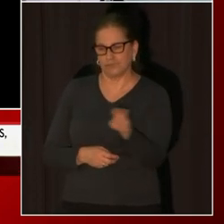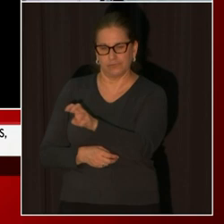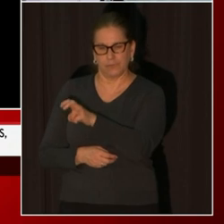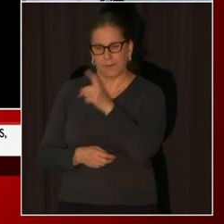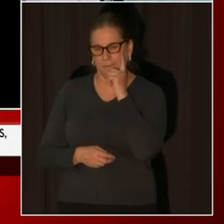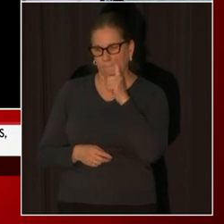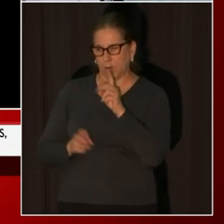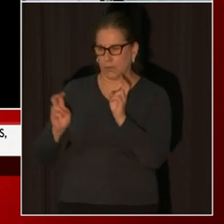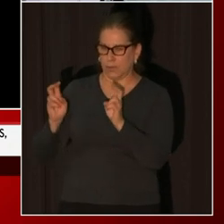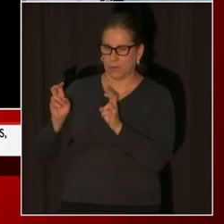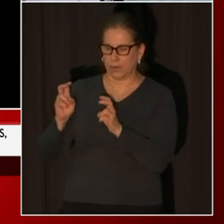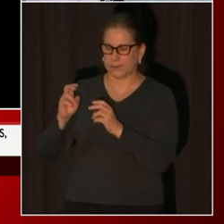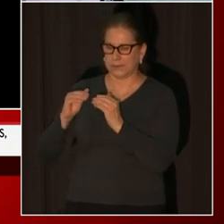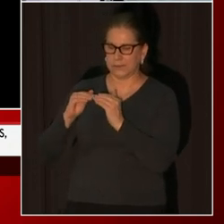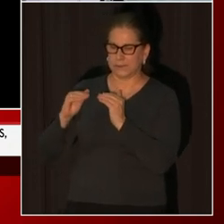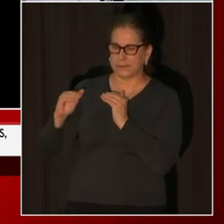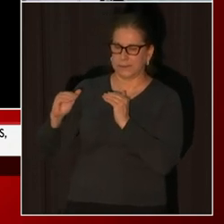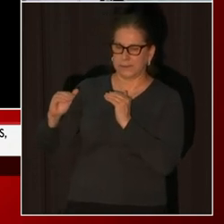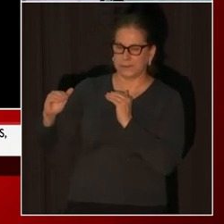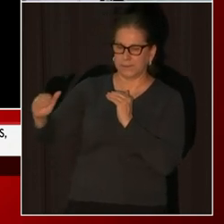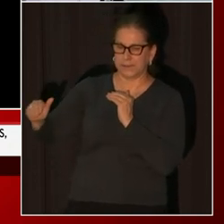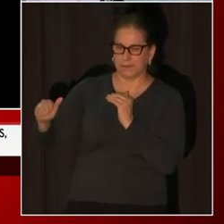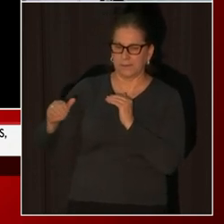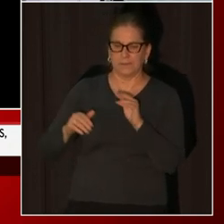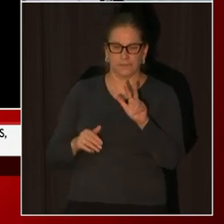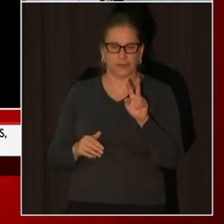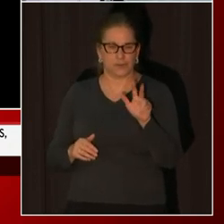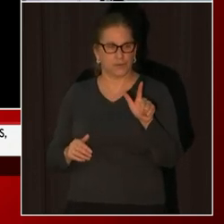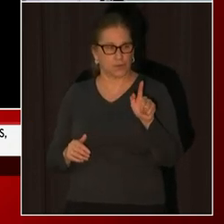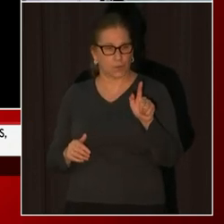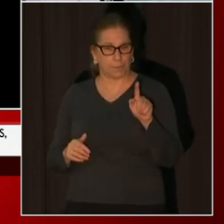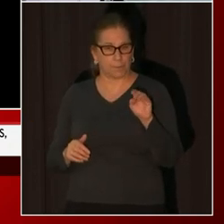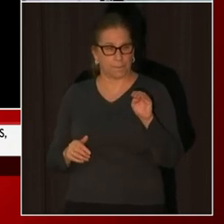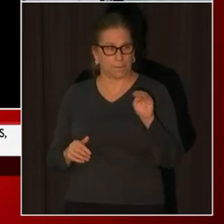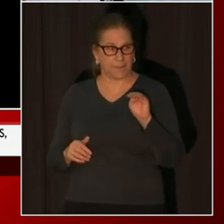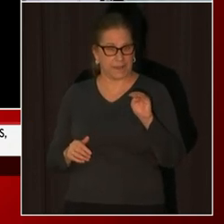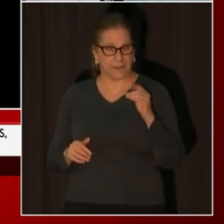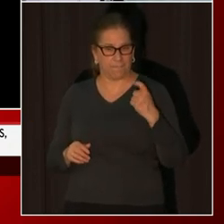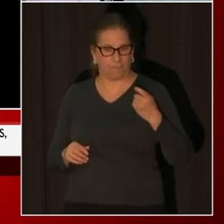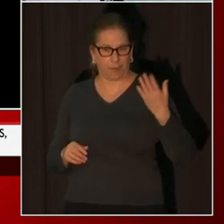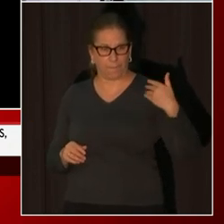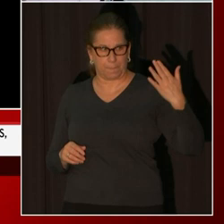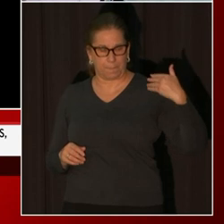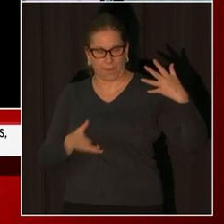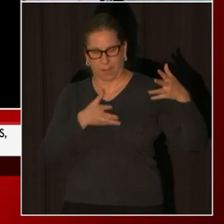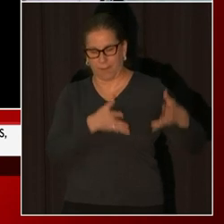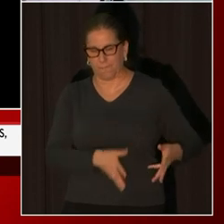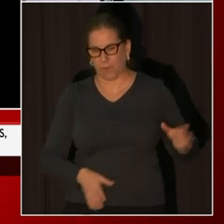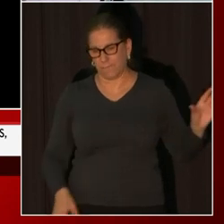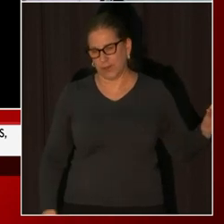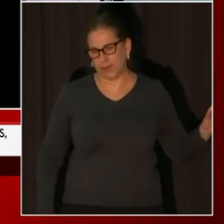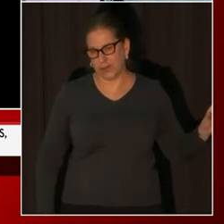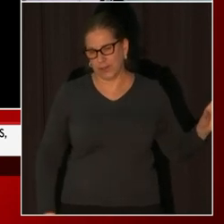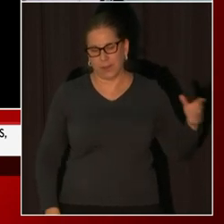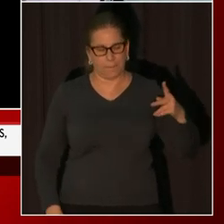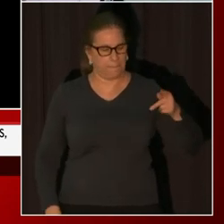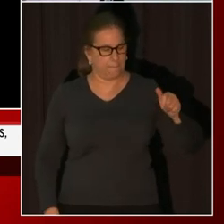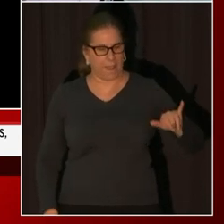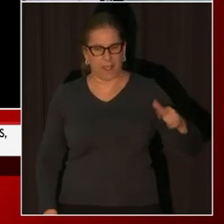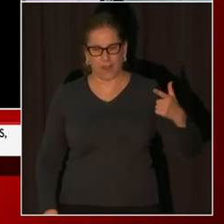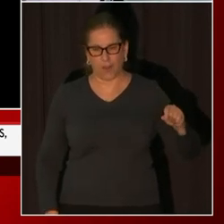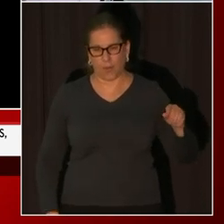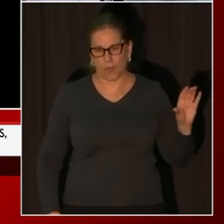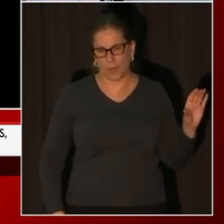million from prior year surpluses, including those surpluses I referred to from PAYGO and HPTF, to help us balance in